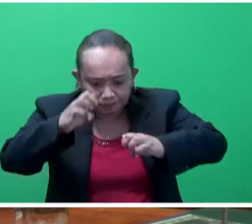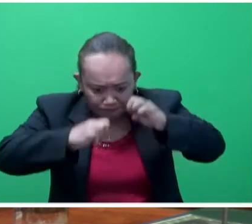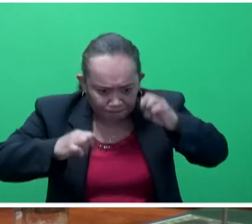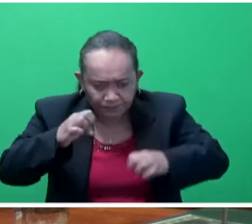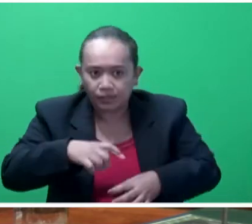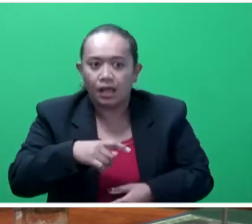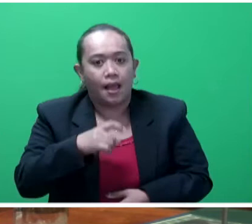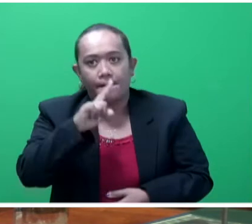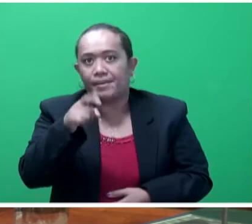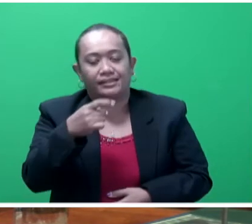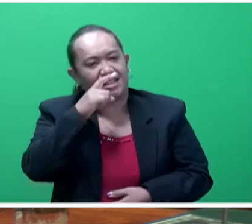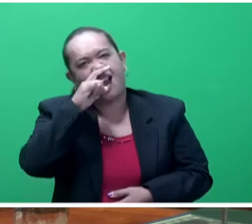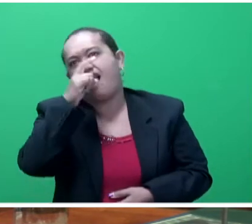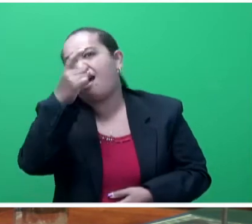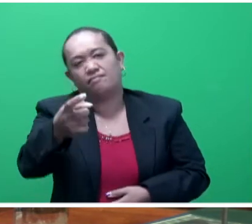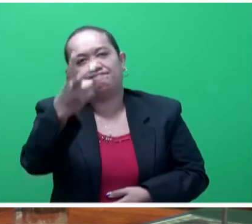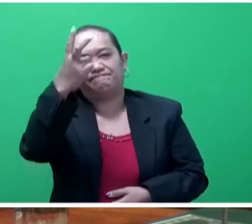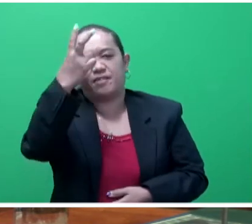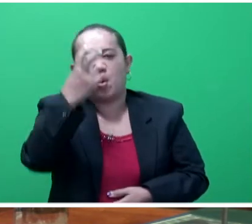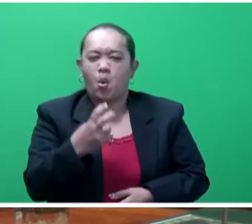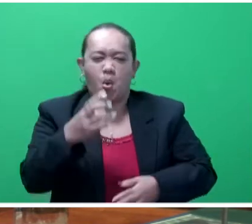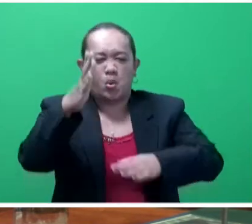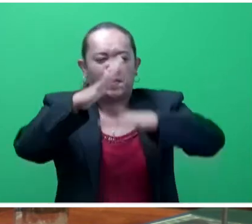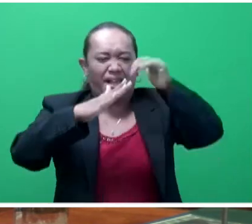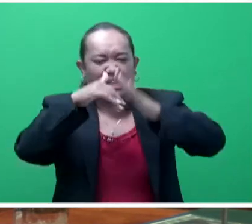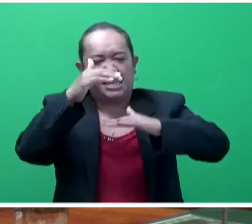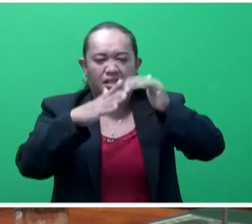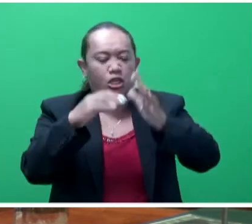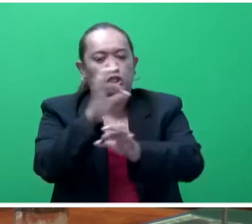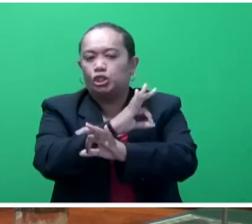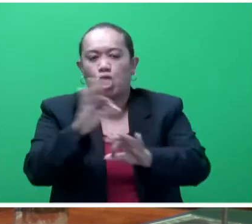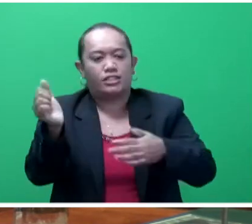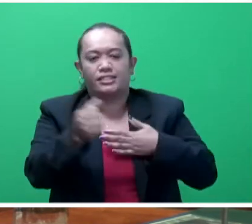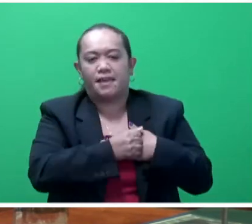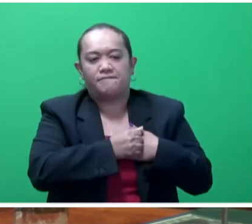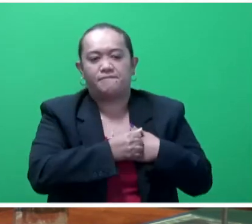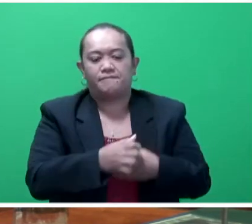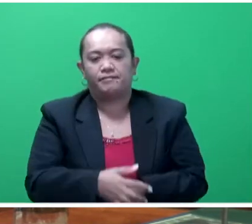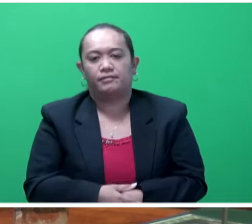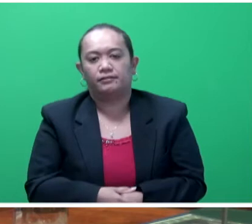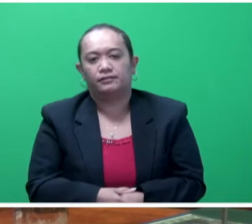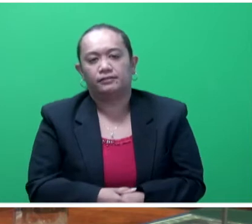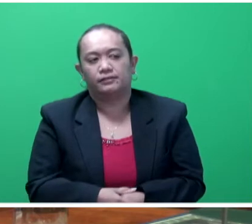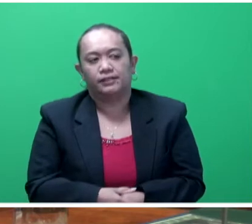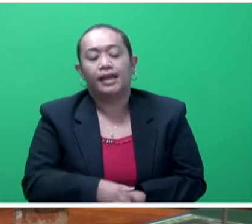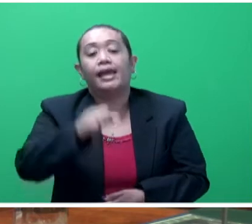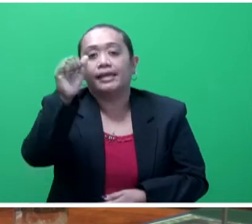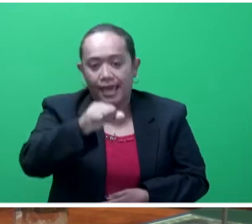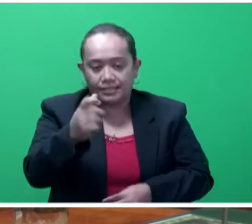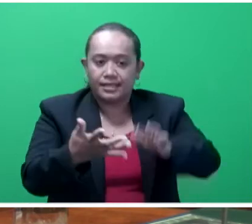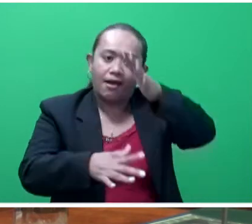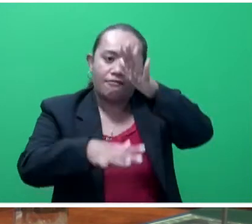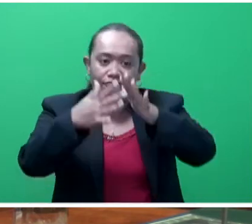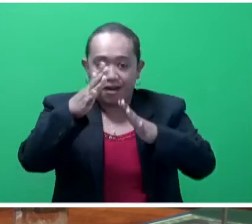beyond repair. Mr. Speaker, sir, while we acknowledge that this is an essential service every